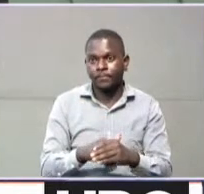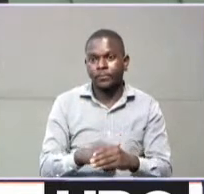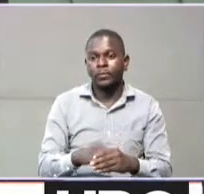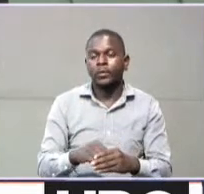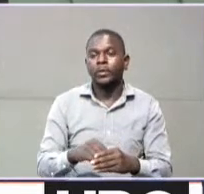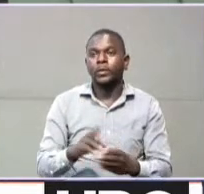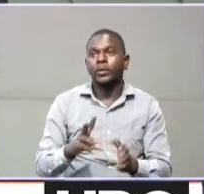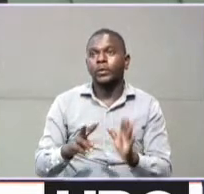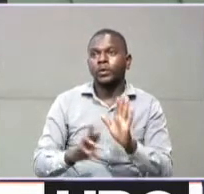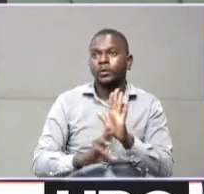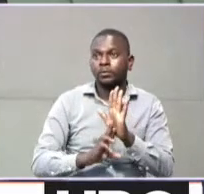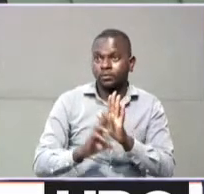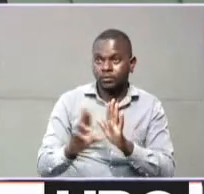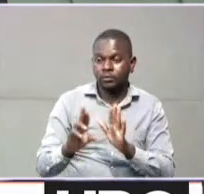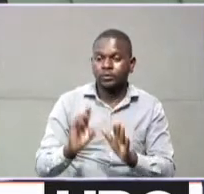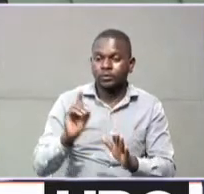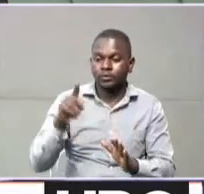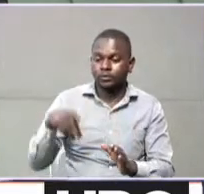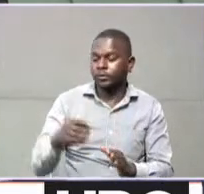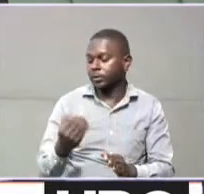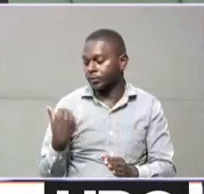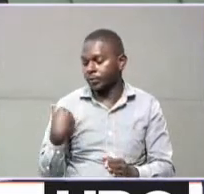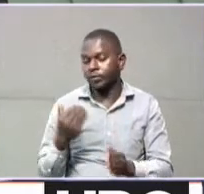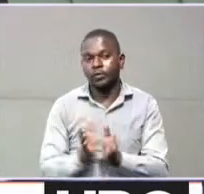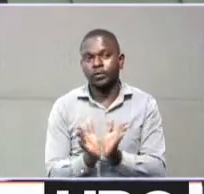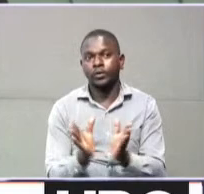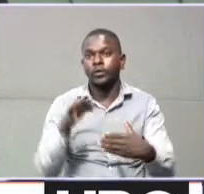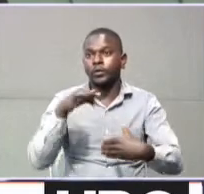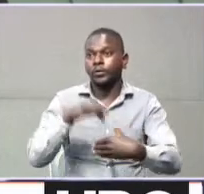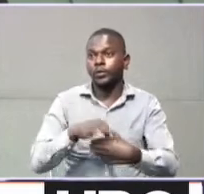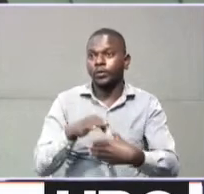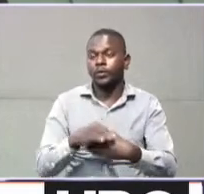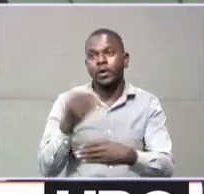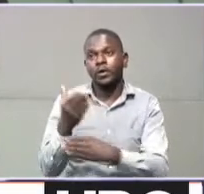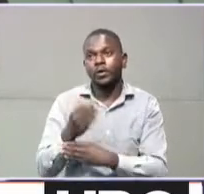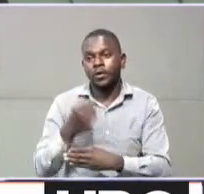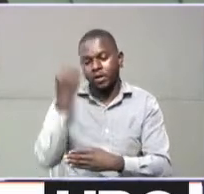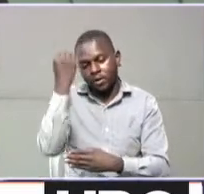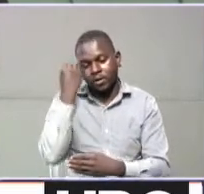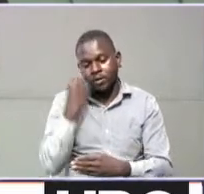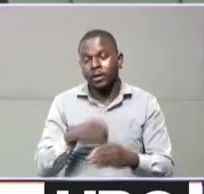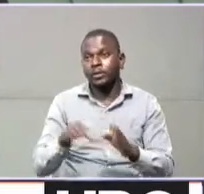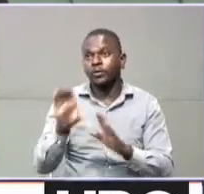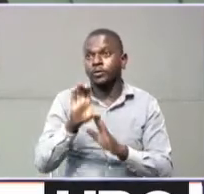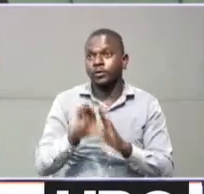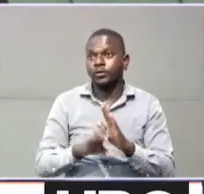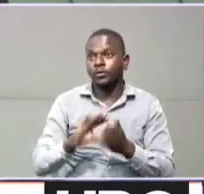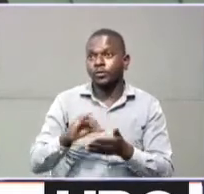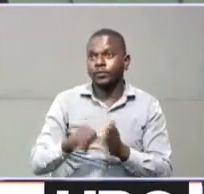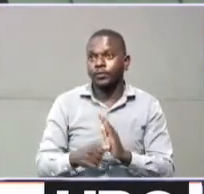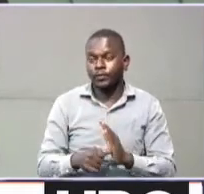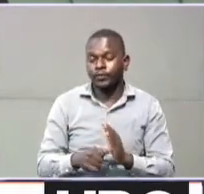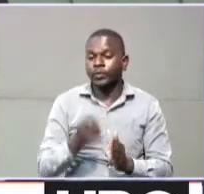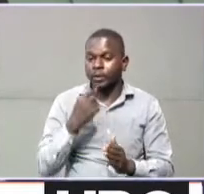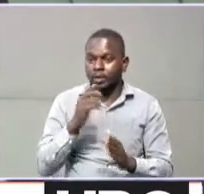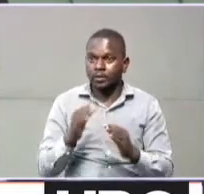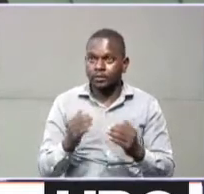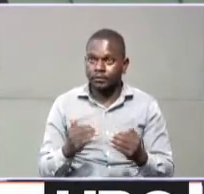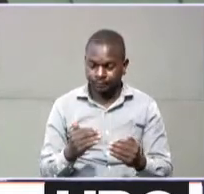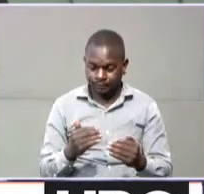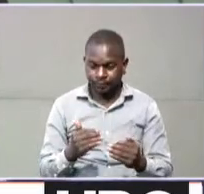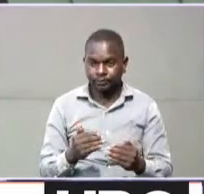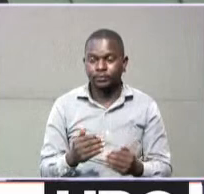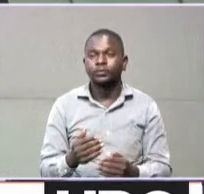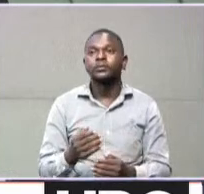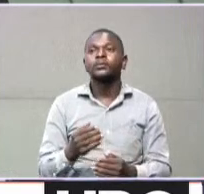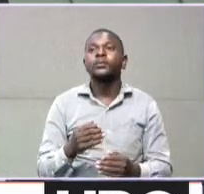ticket in the previous general election the minister for justice and constitutional affairs claimed claims to have briefed only